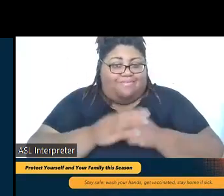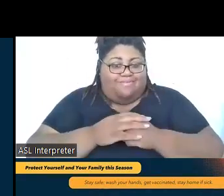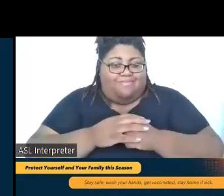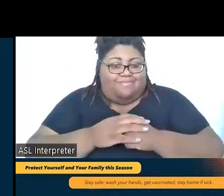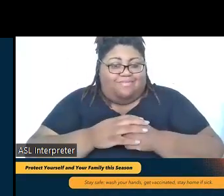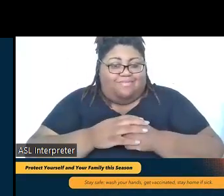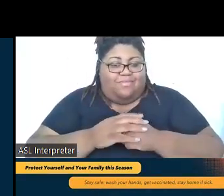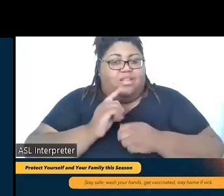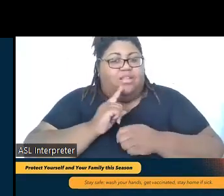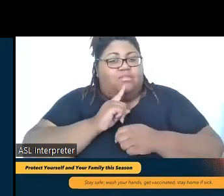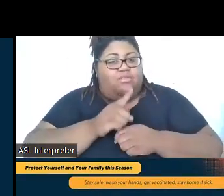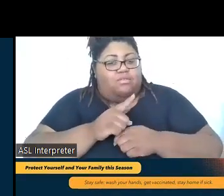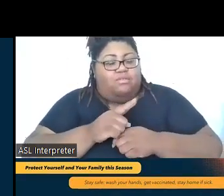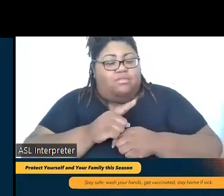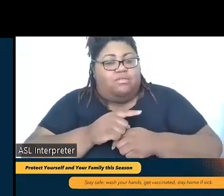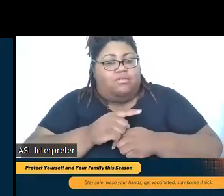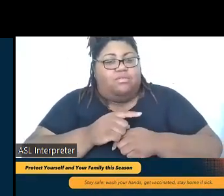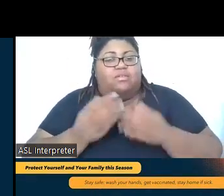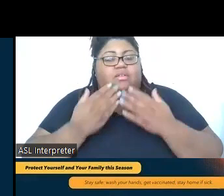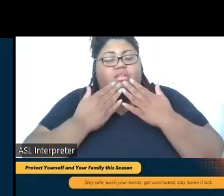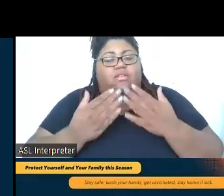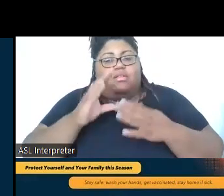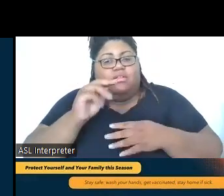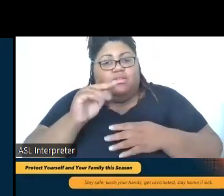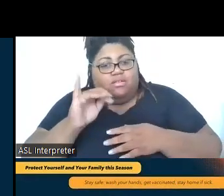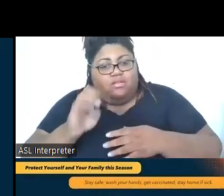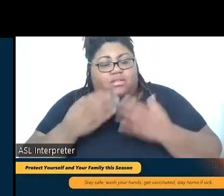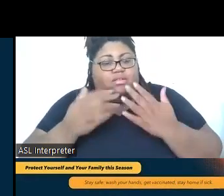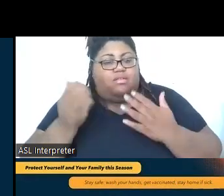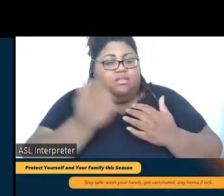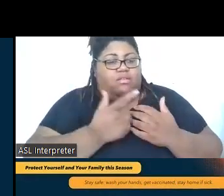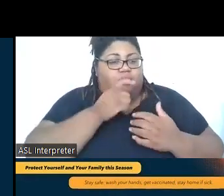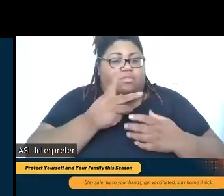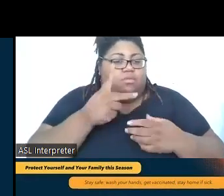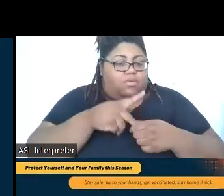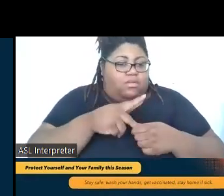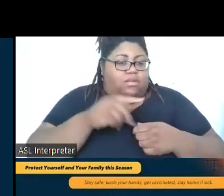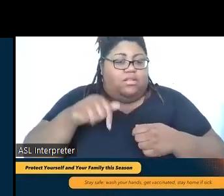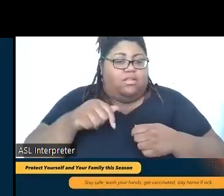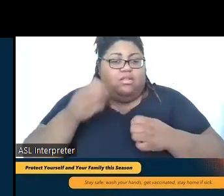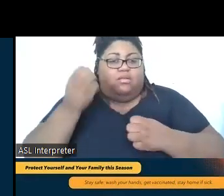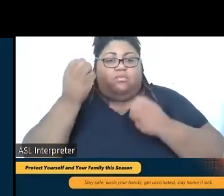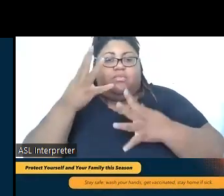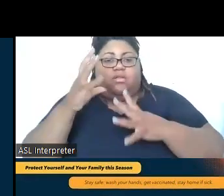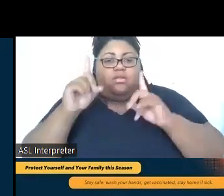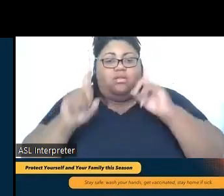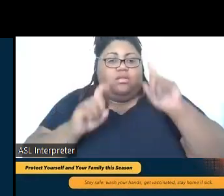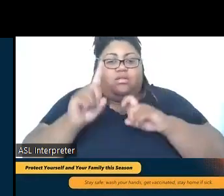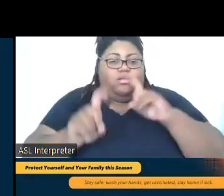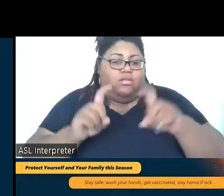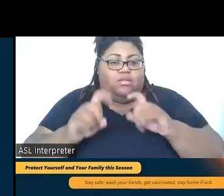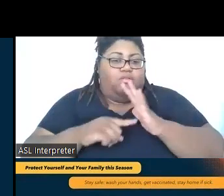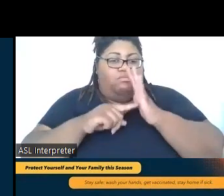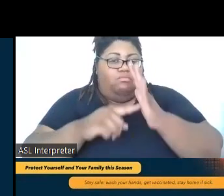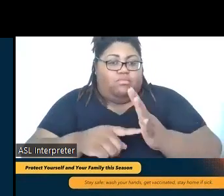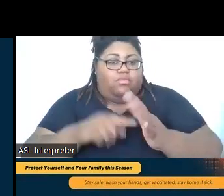Sure. Just again, echoing Connie's thanks to everyone who participated, and the volume of questions indicates to me that this was